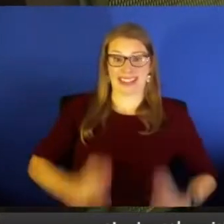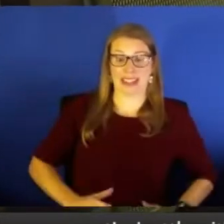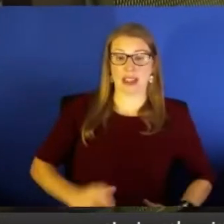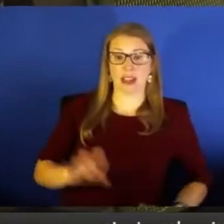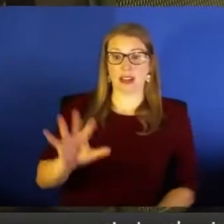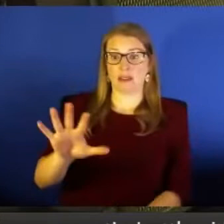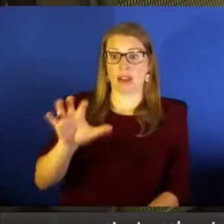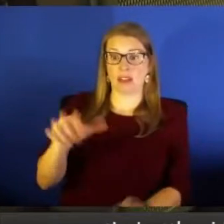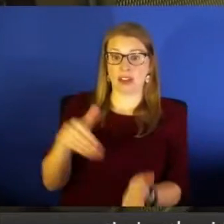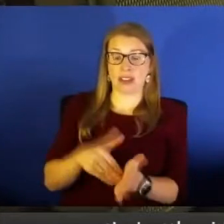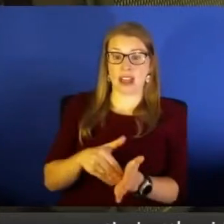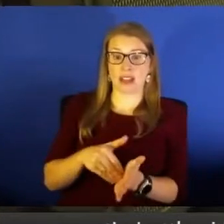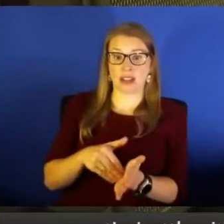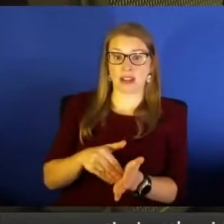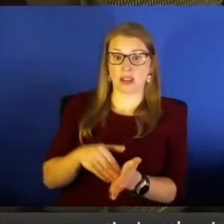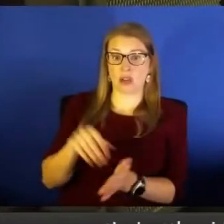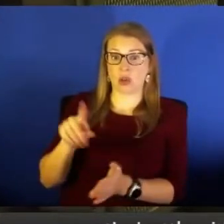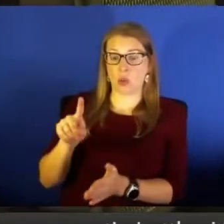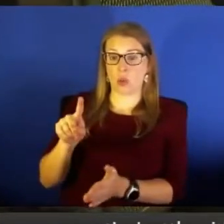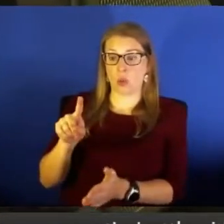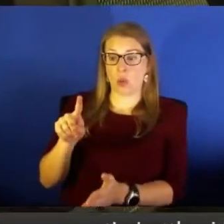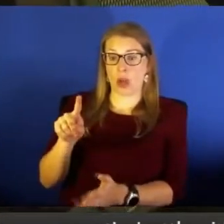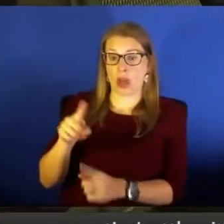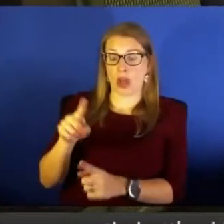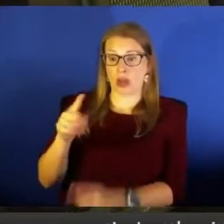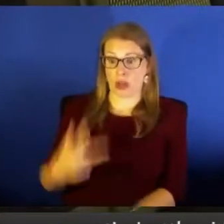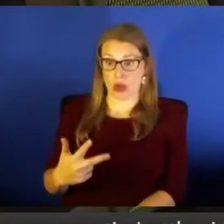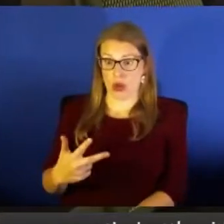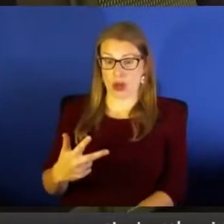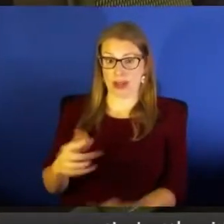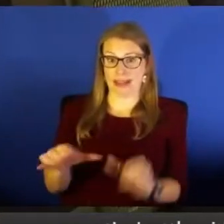in a population 1/3 of the size